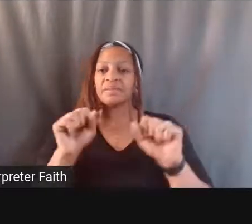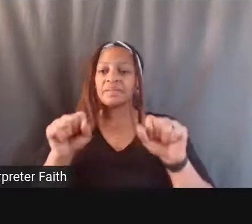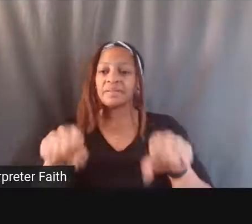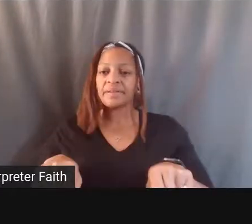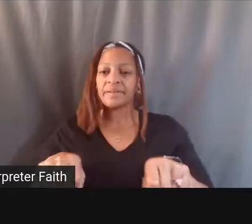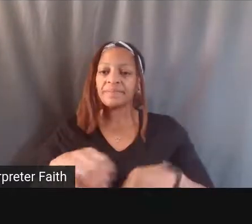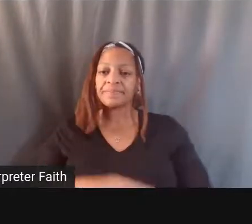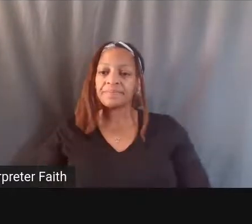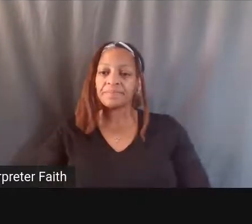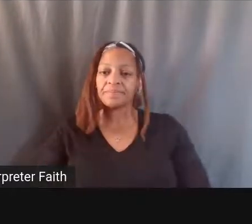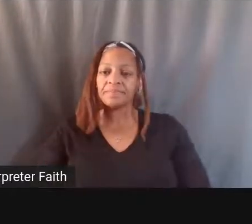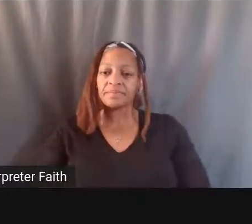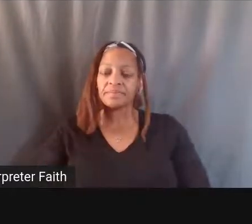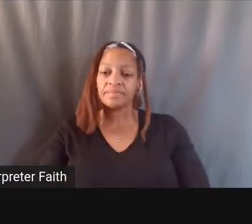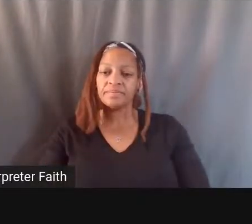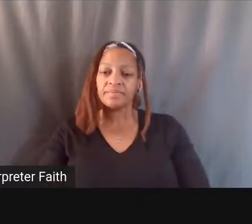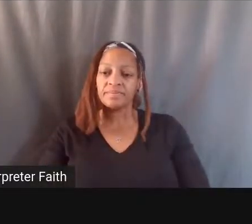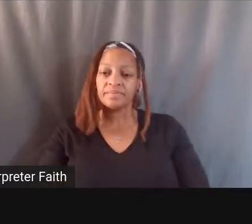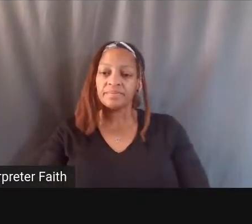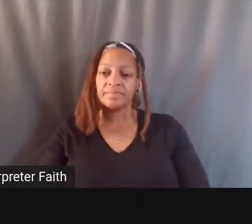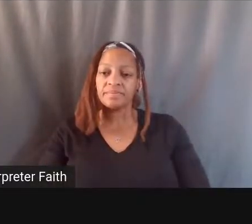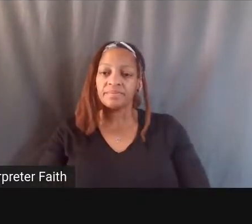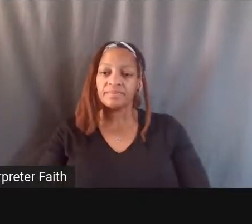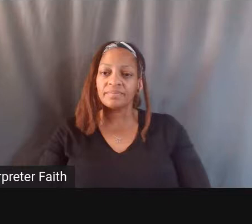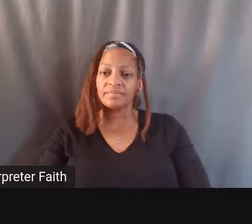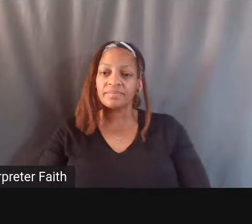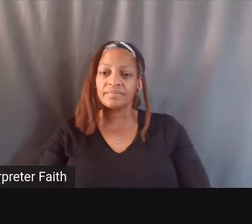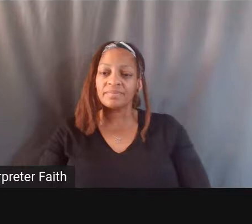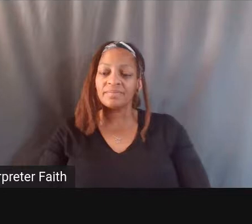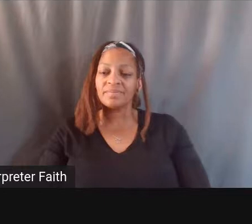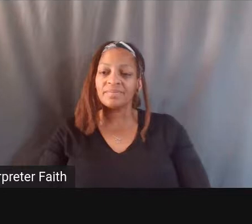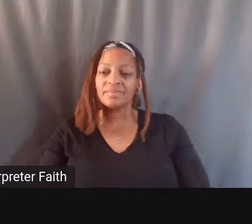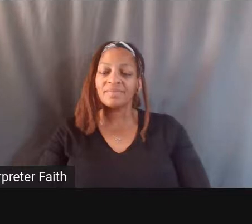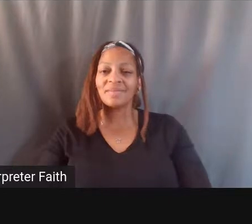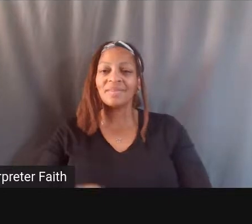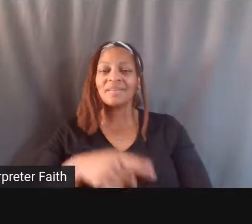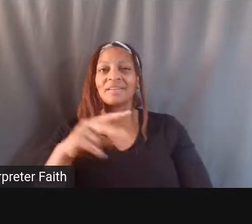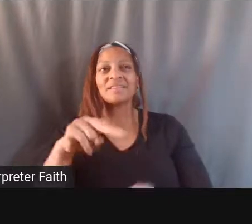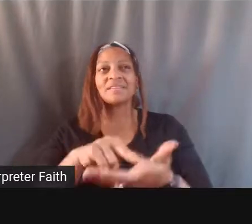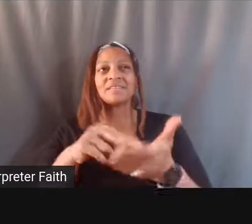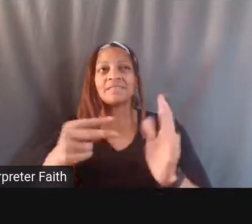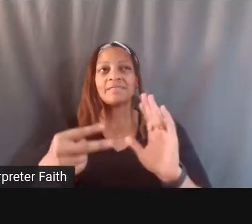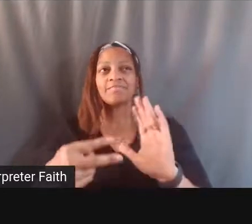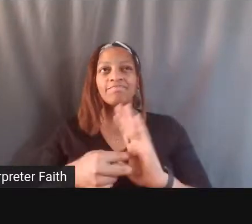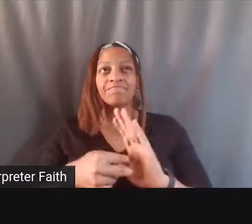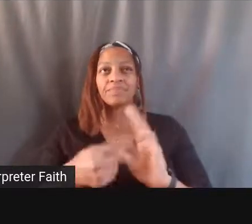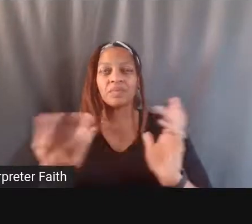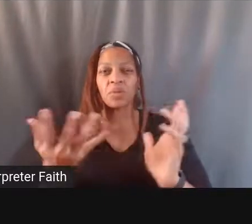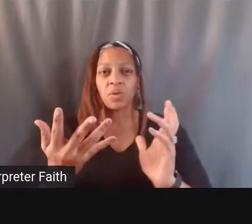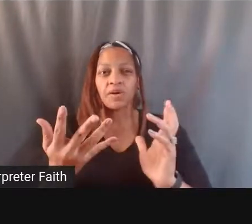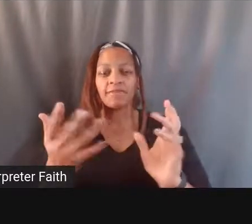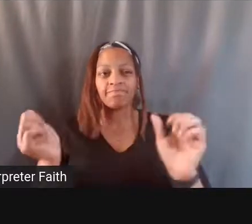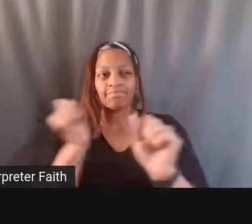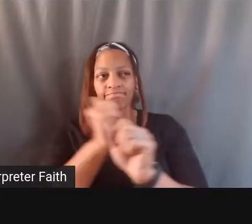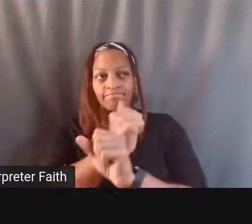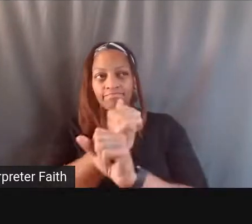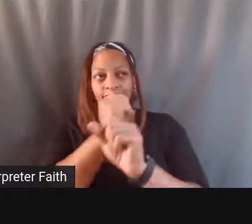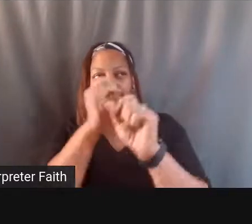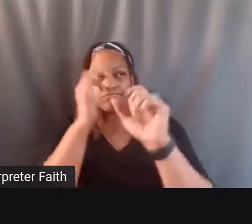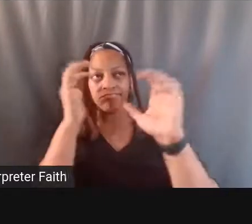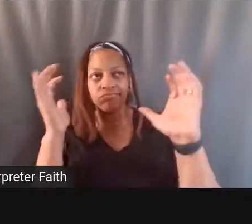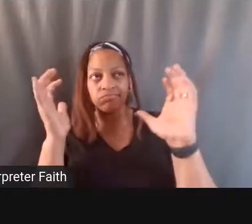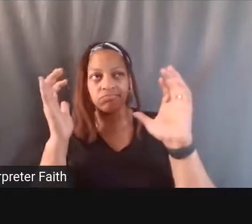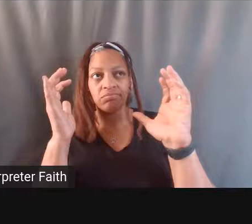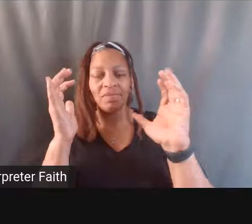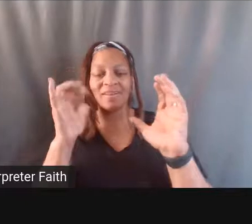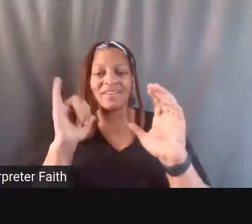And this just means that you imagine your breath is moving in and out of that area.